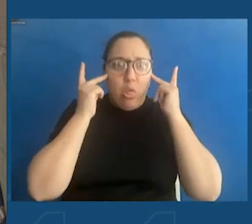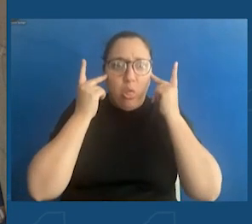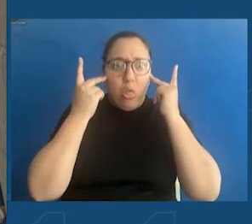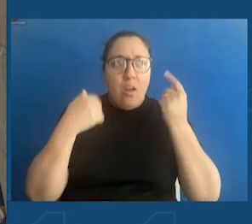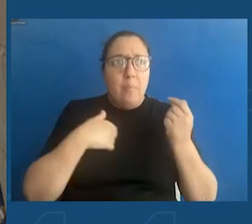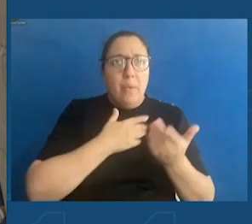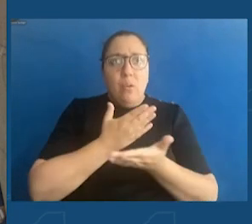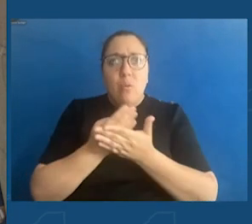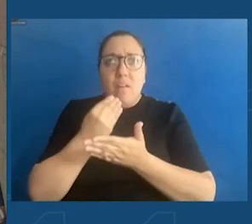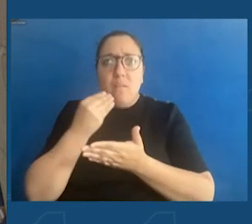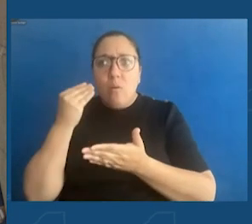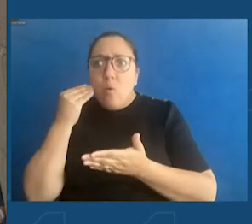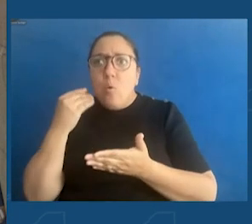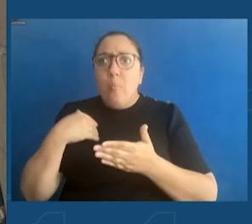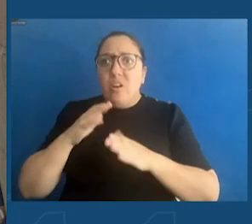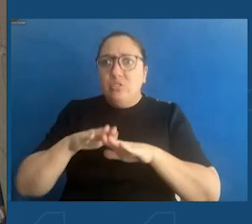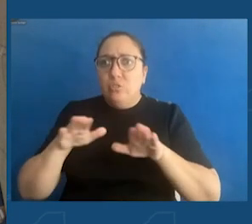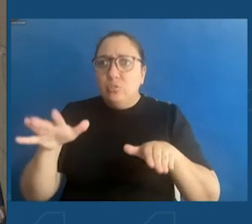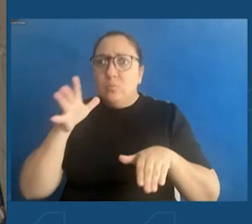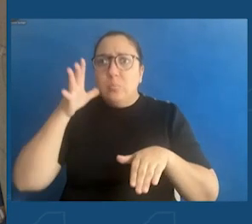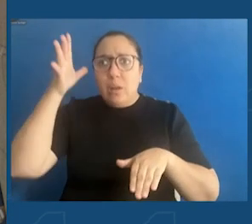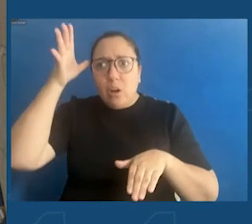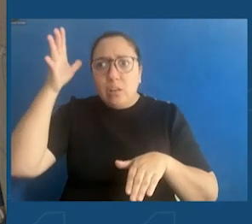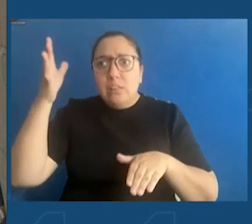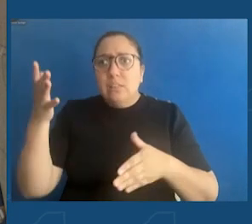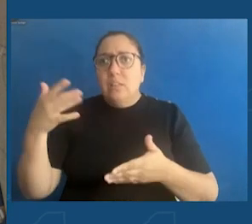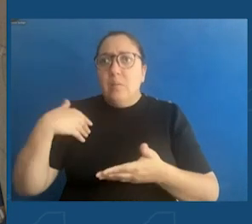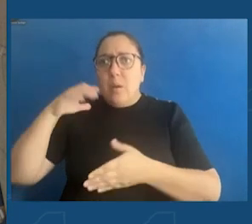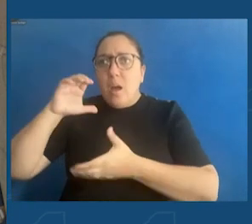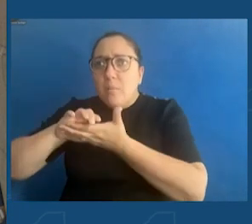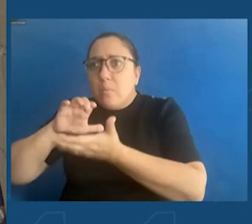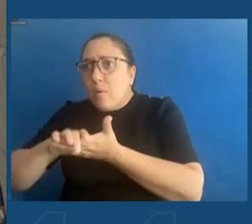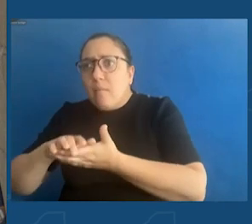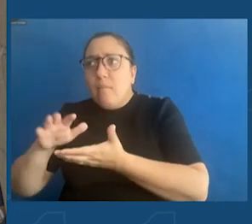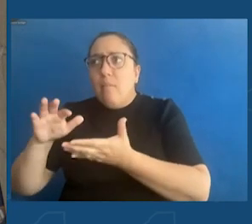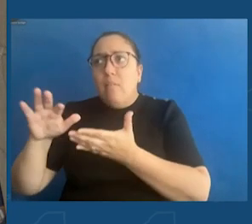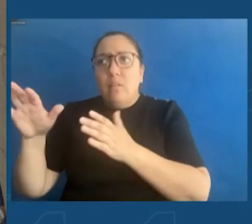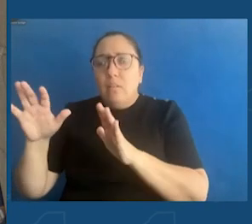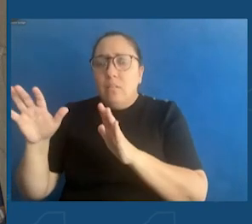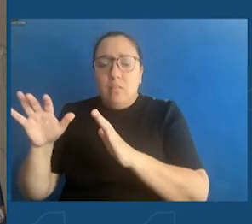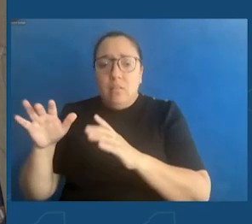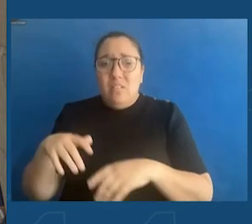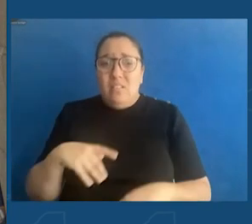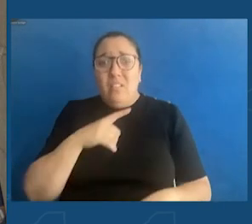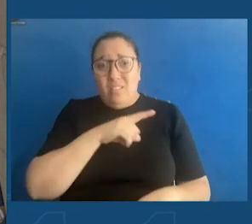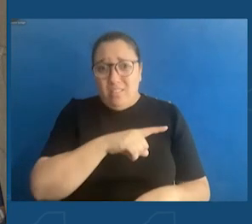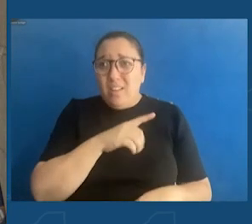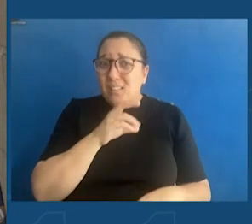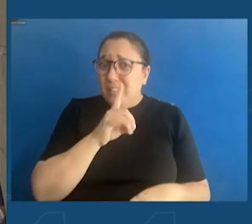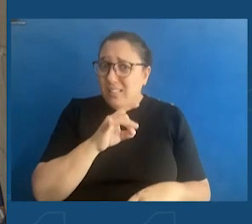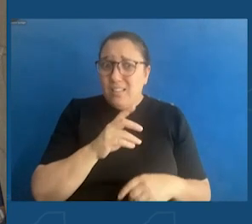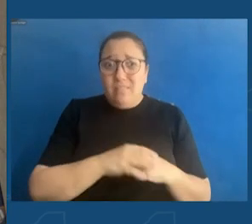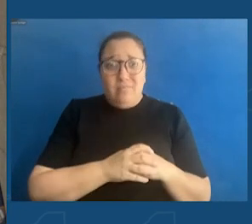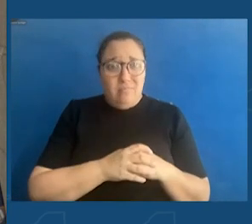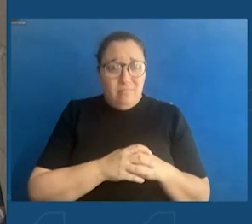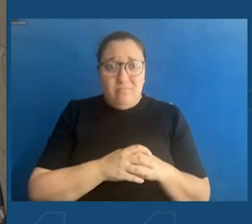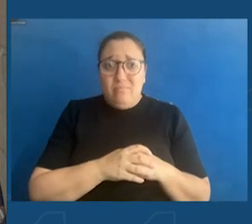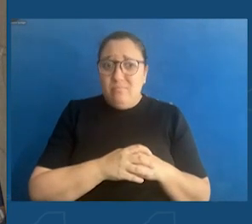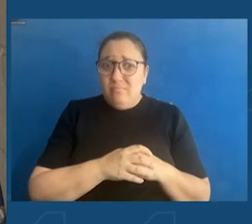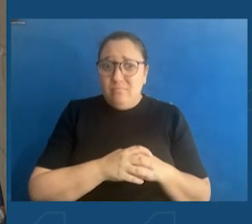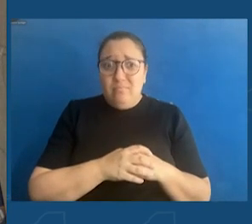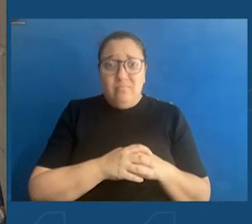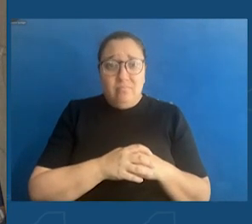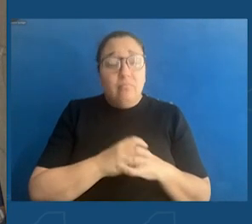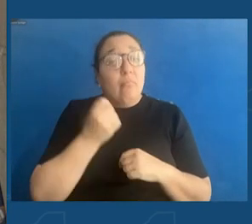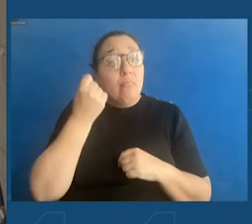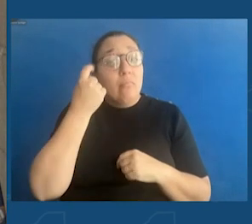your own children, your own parents, your own spouses, they did it. They did it. And yes, it's 3 years later,